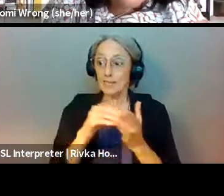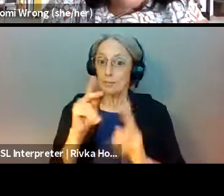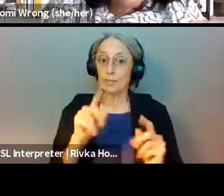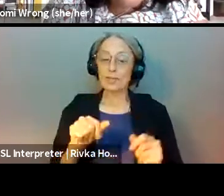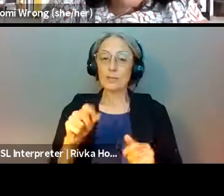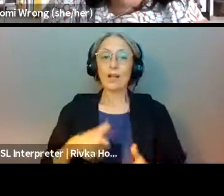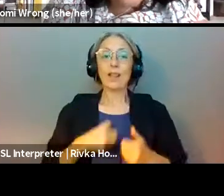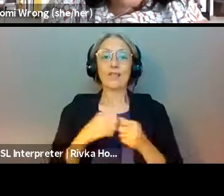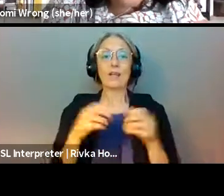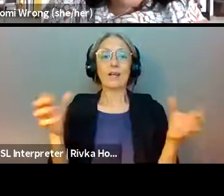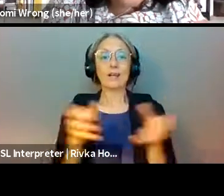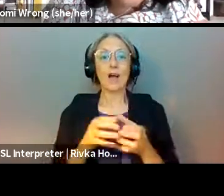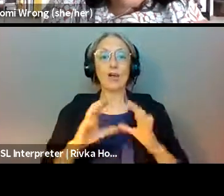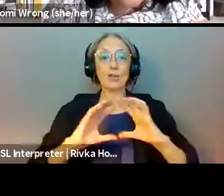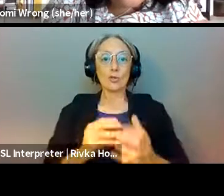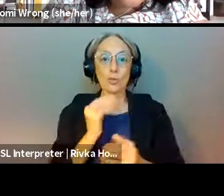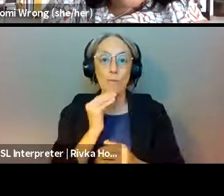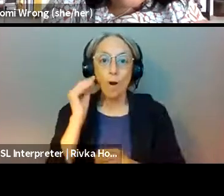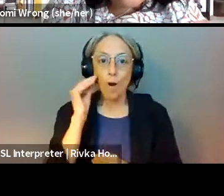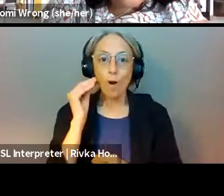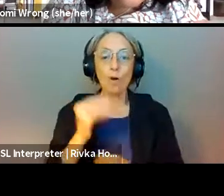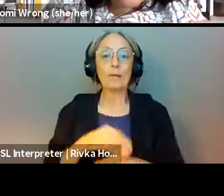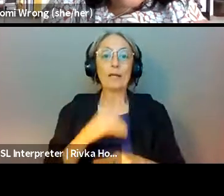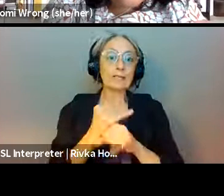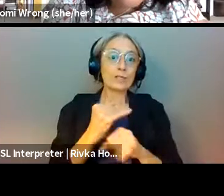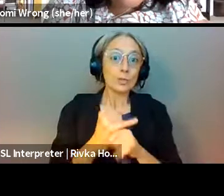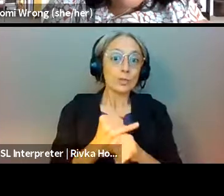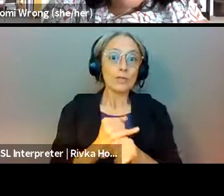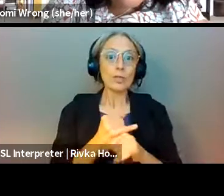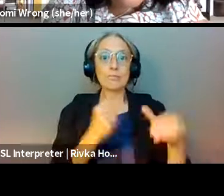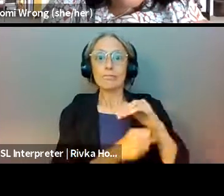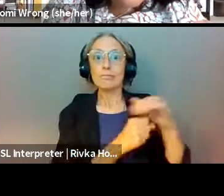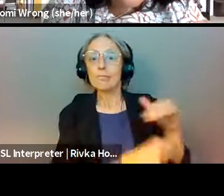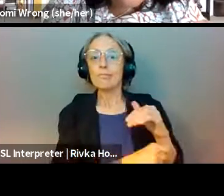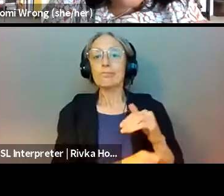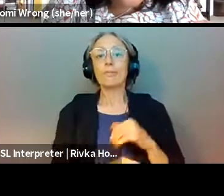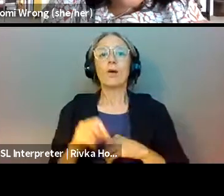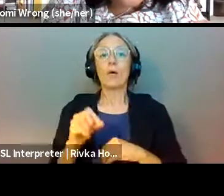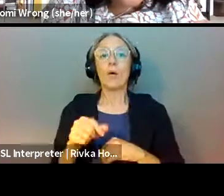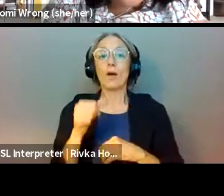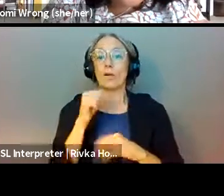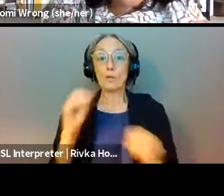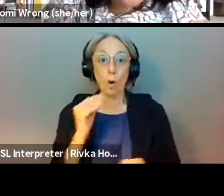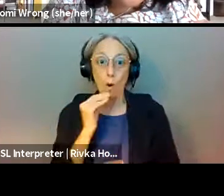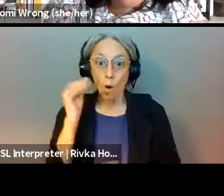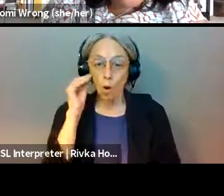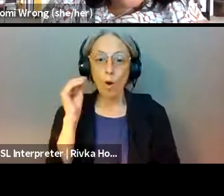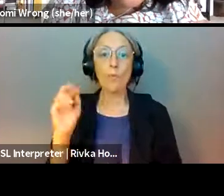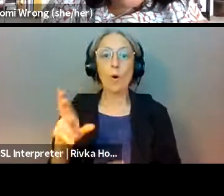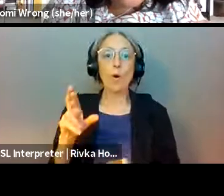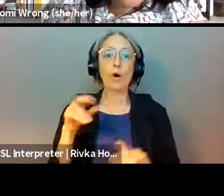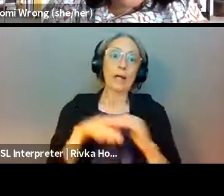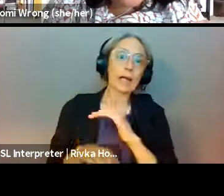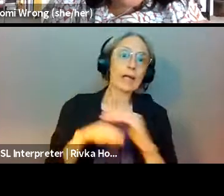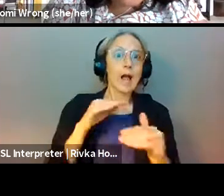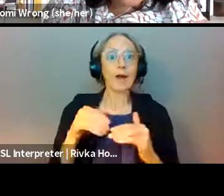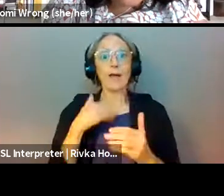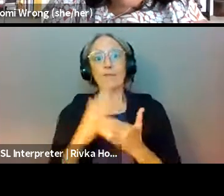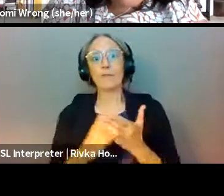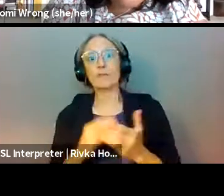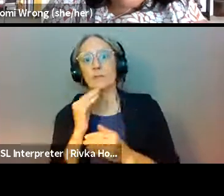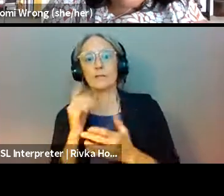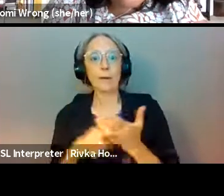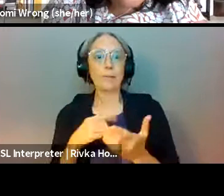in congregate and institutional settings, are unhoused or unstably housed. And all of these people with disabilities across